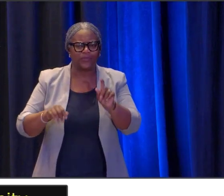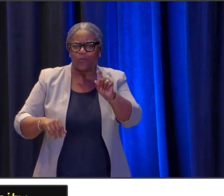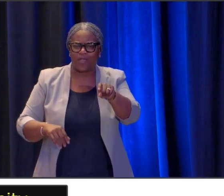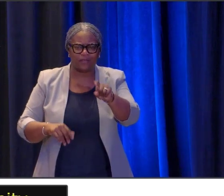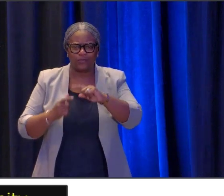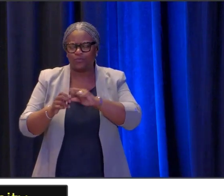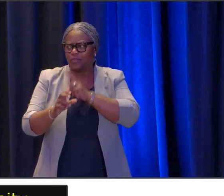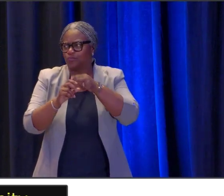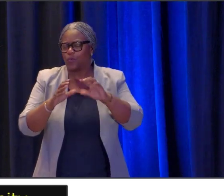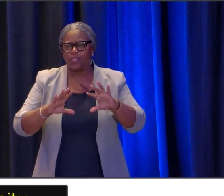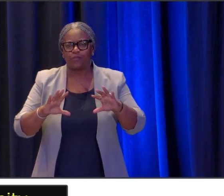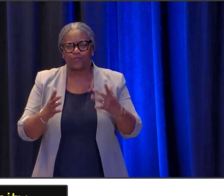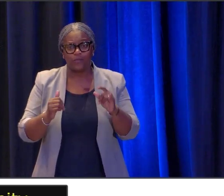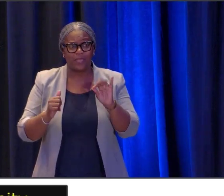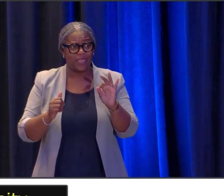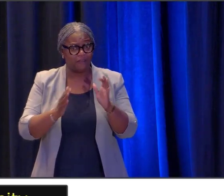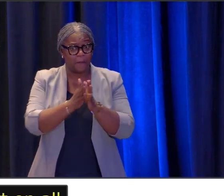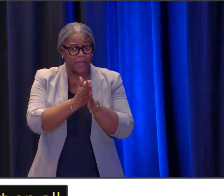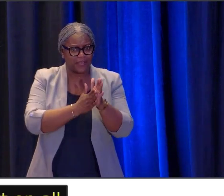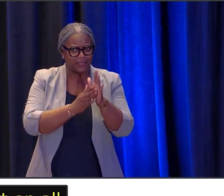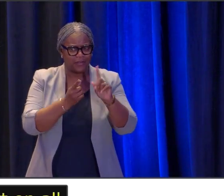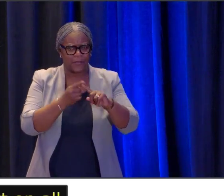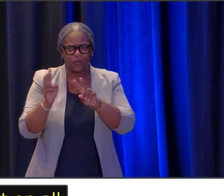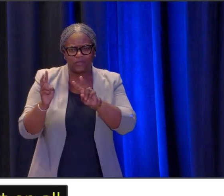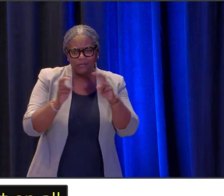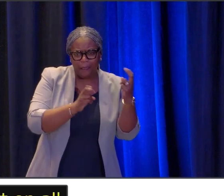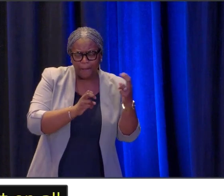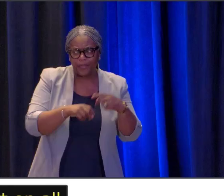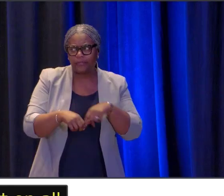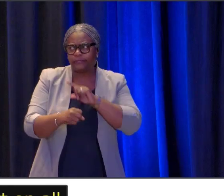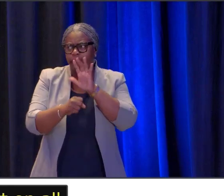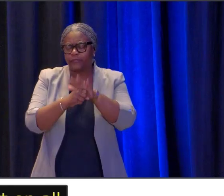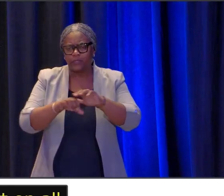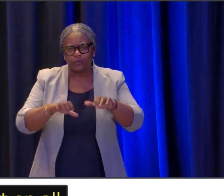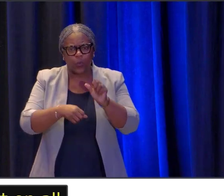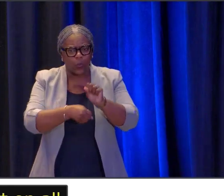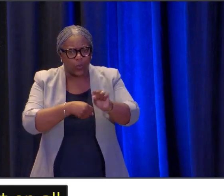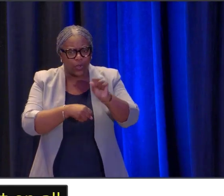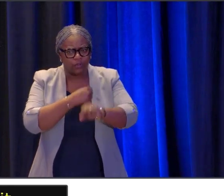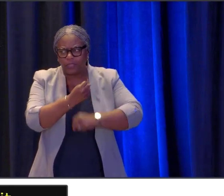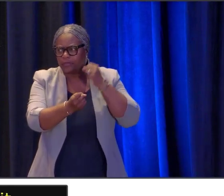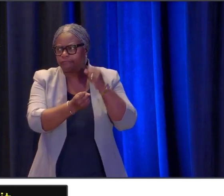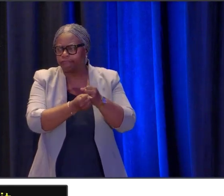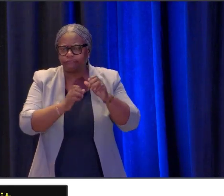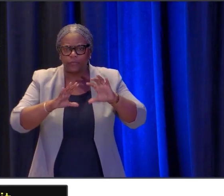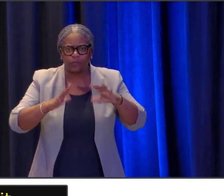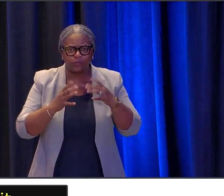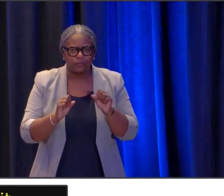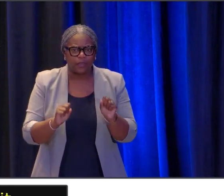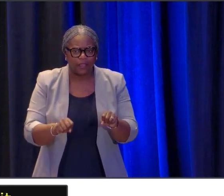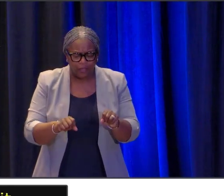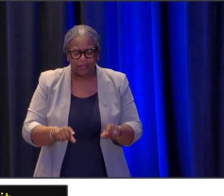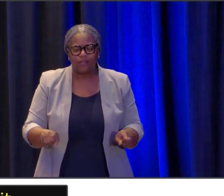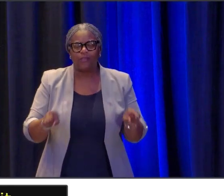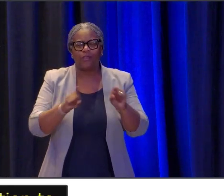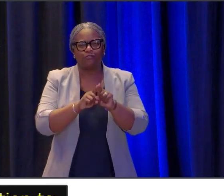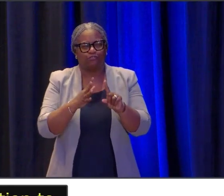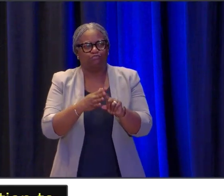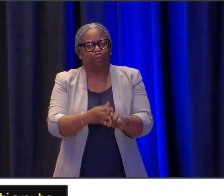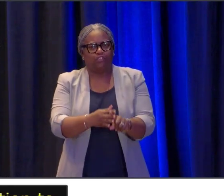it. Simply having a passion and a dedication to doing some work with that subcommittee is a great place to